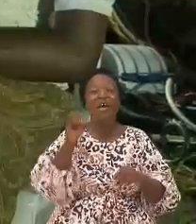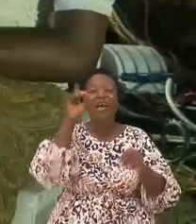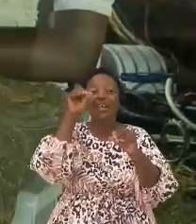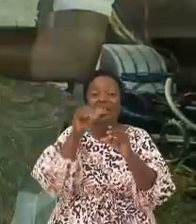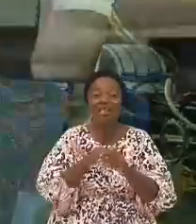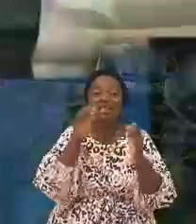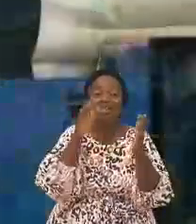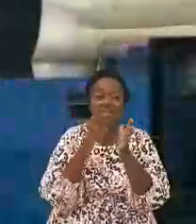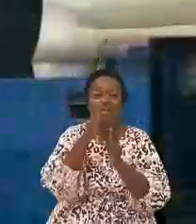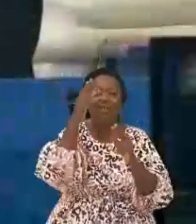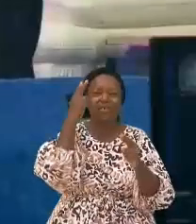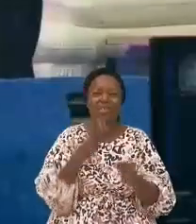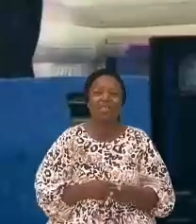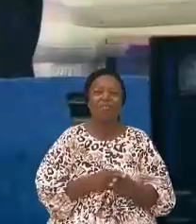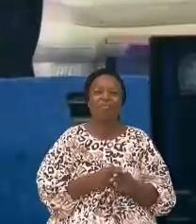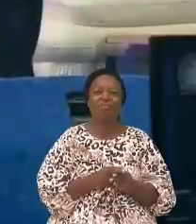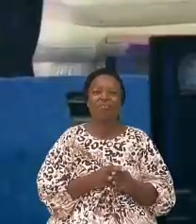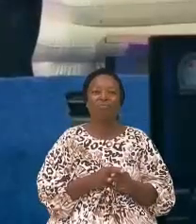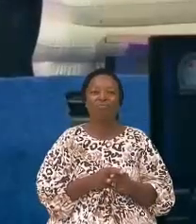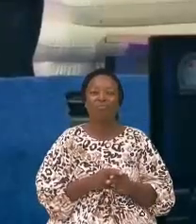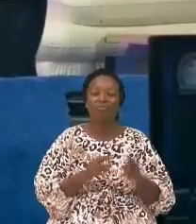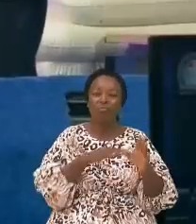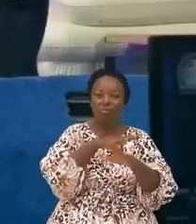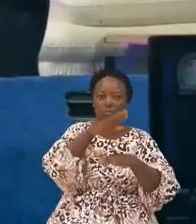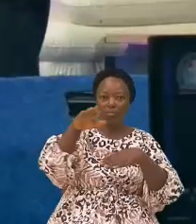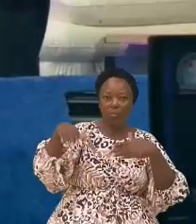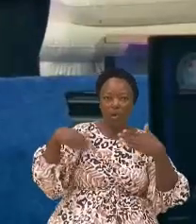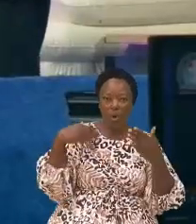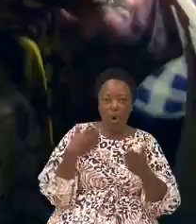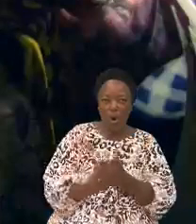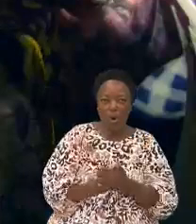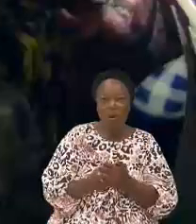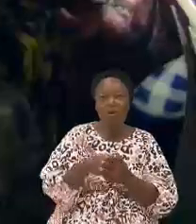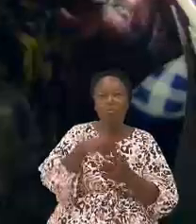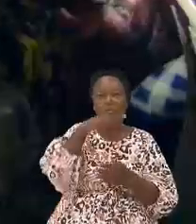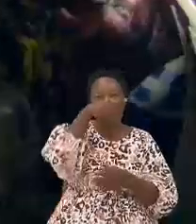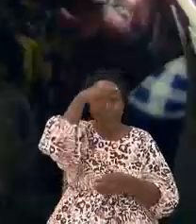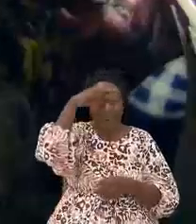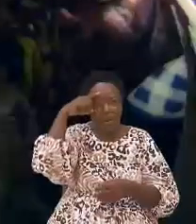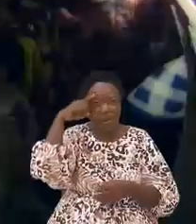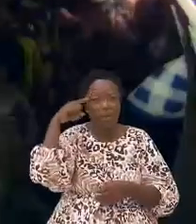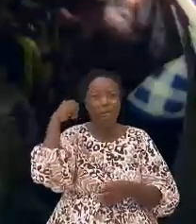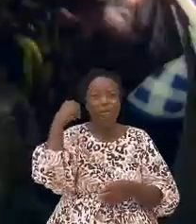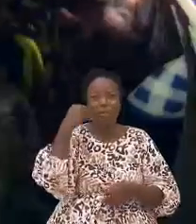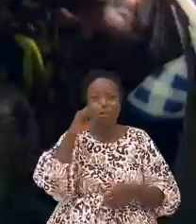blessedness of heaven forever and ever in Jesus' name.